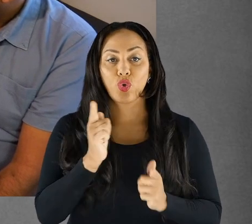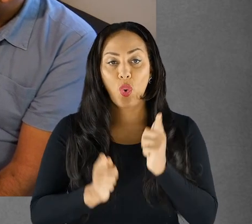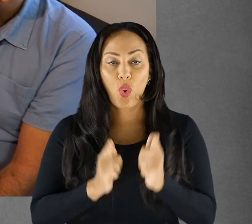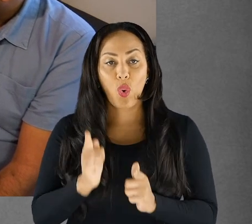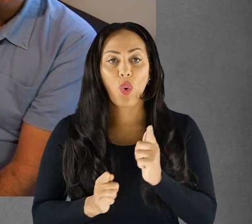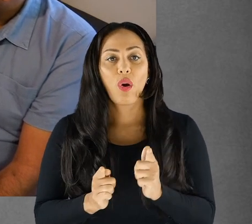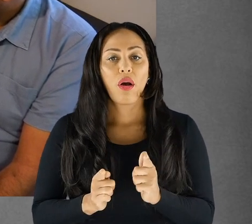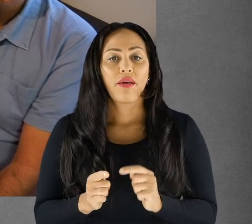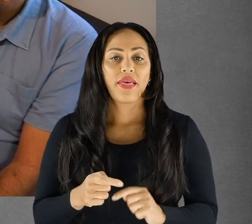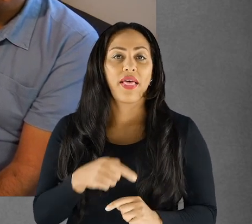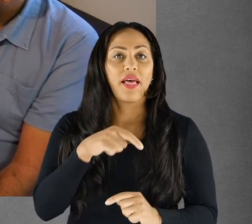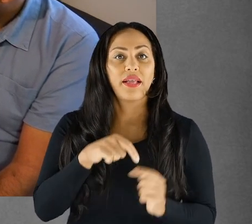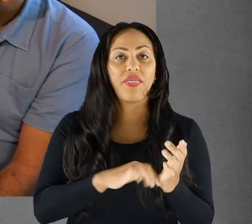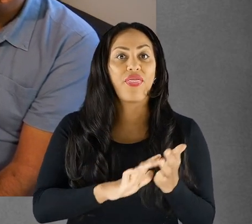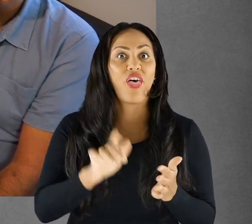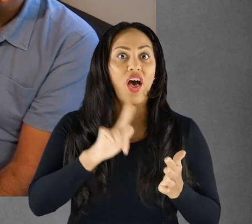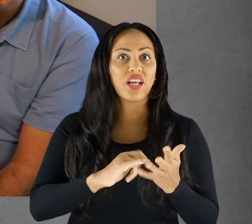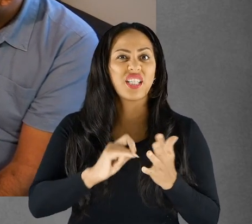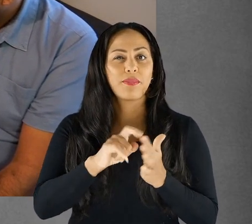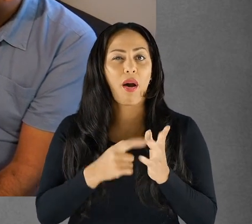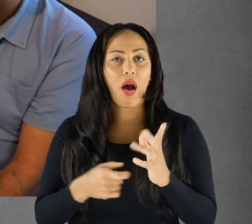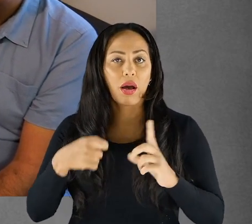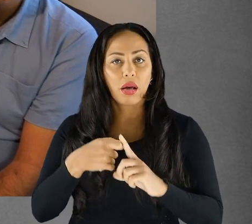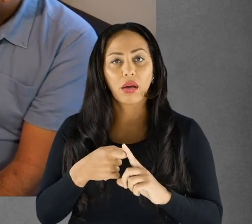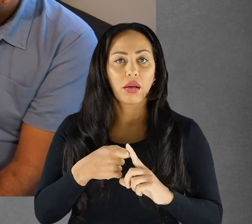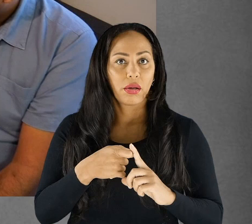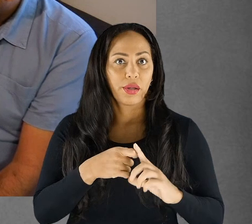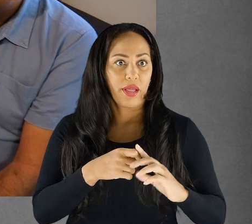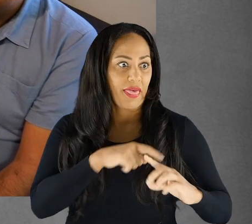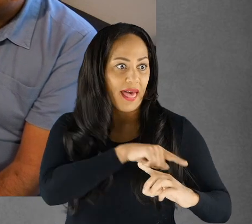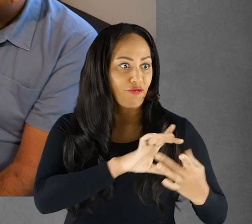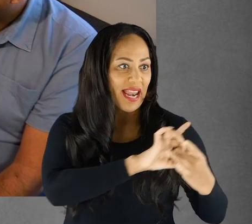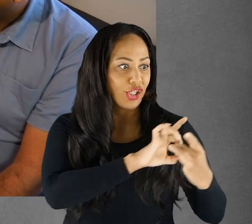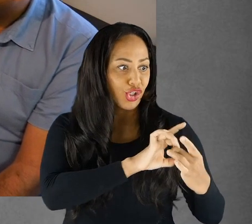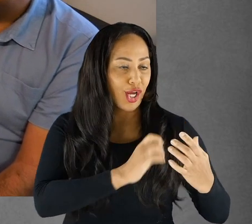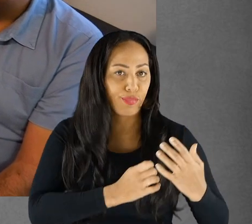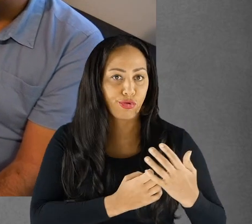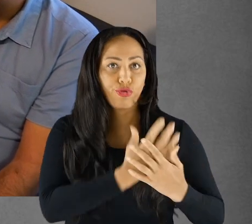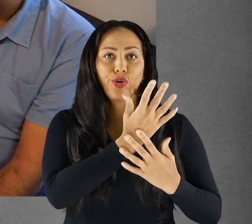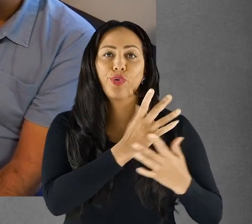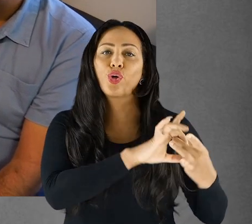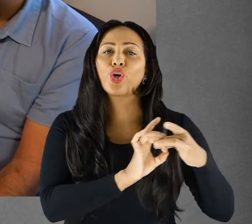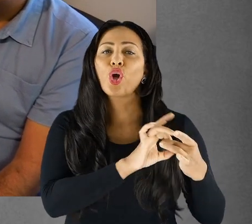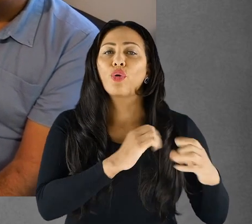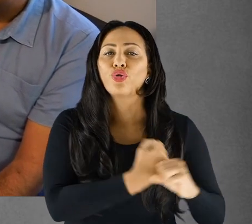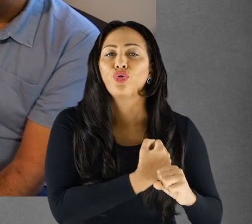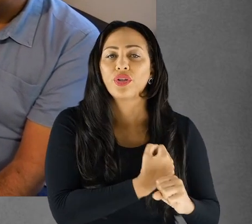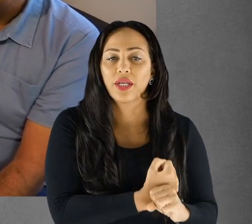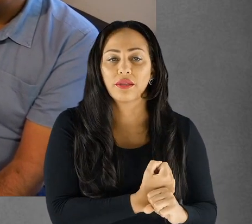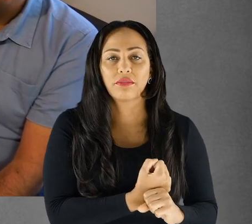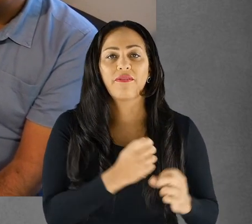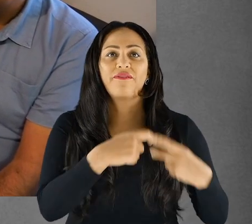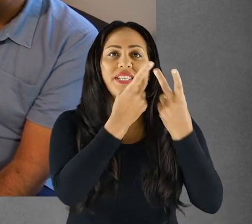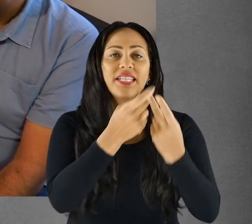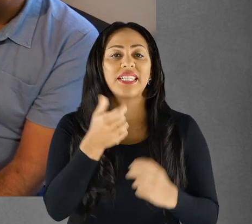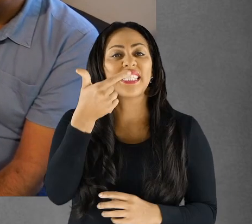kind of, the relationship grew and they were co-producing. So we went to about 7